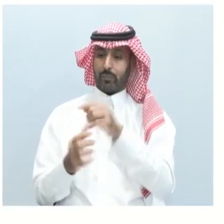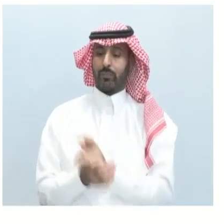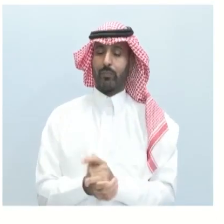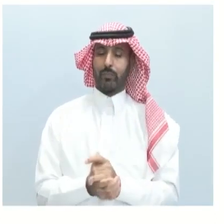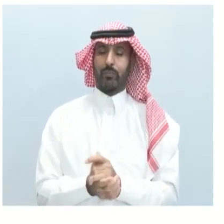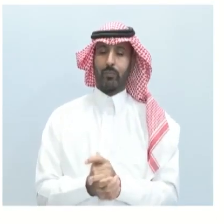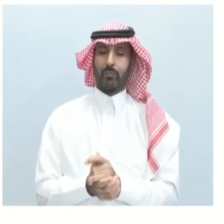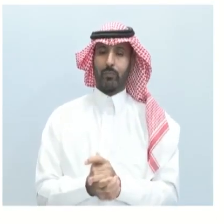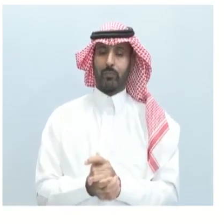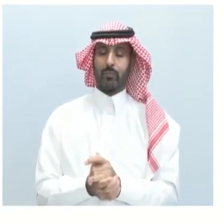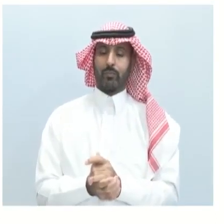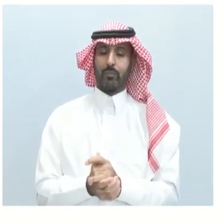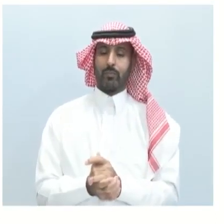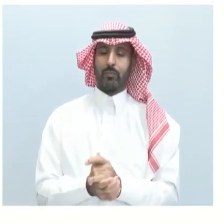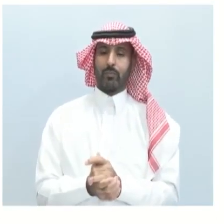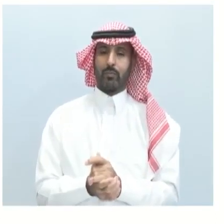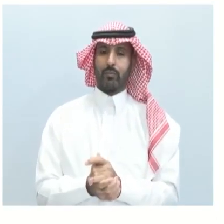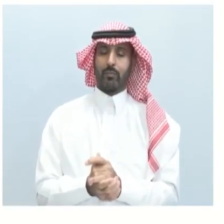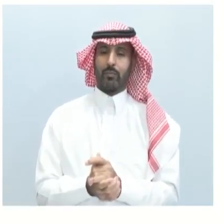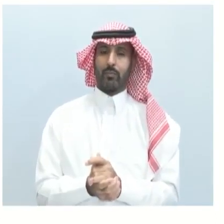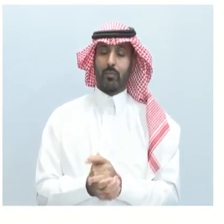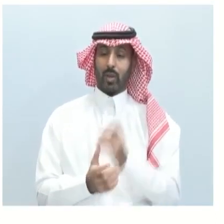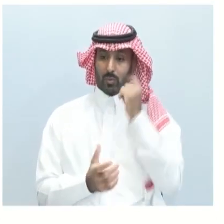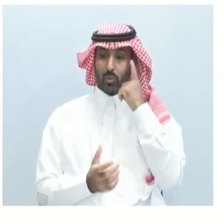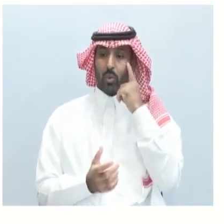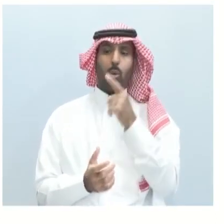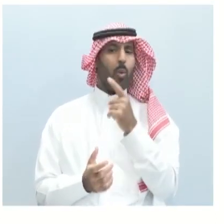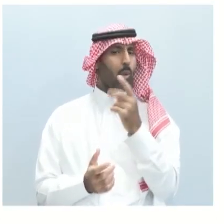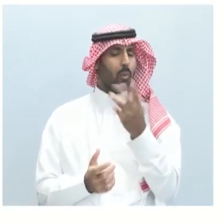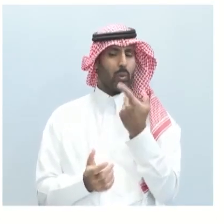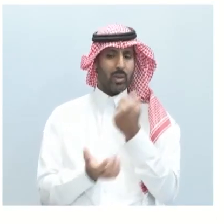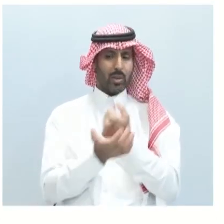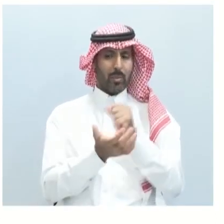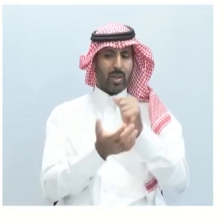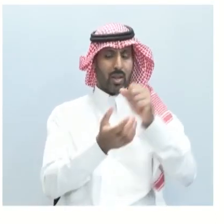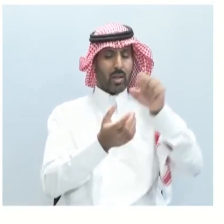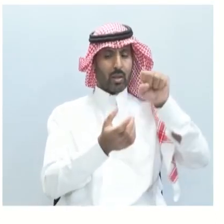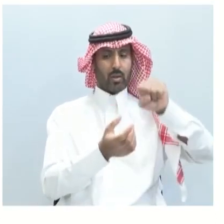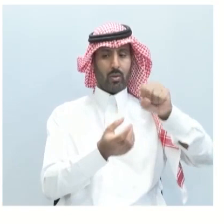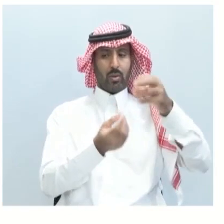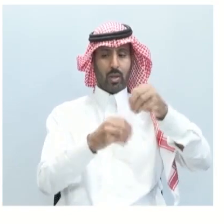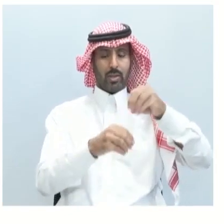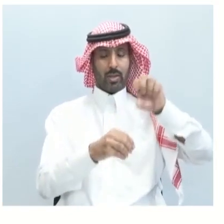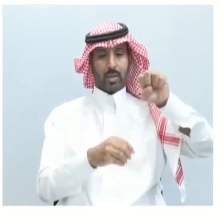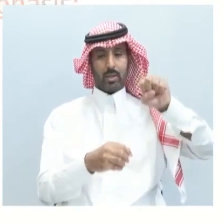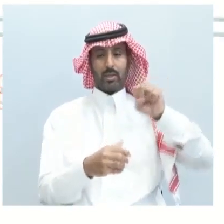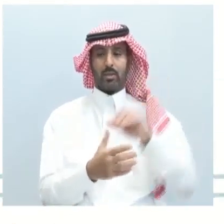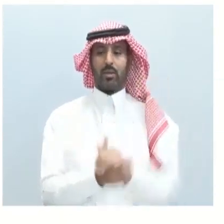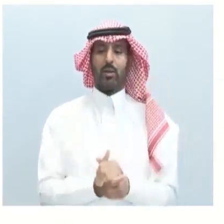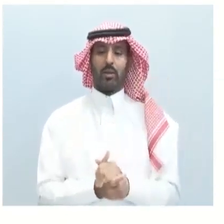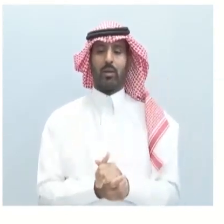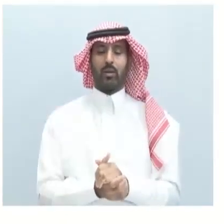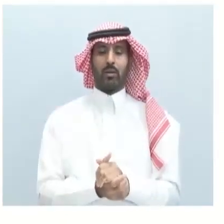does, just note that you have to, of course, to delete or omit the S.